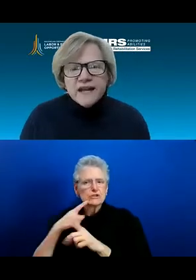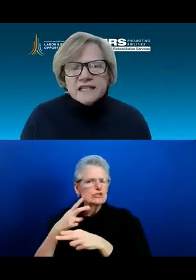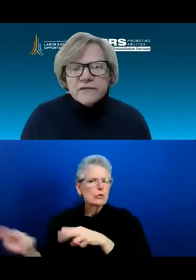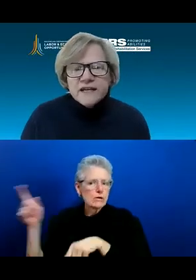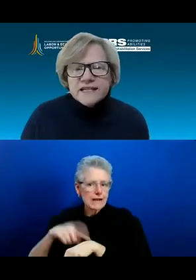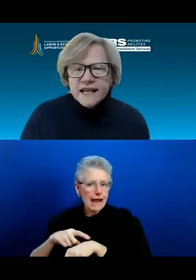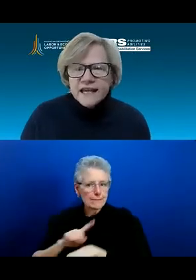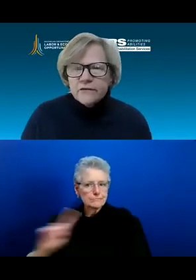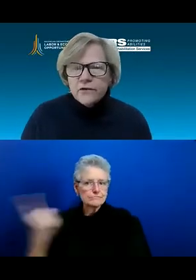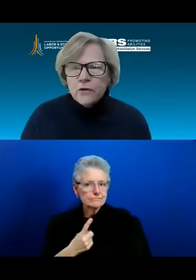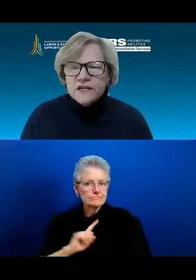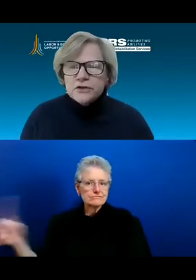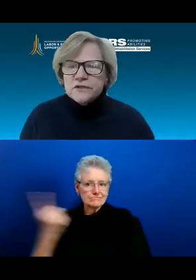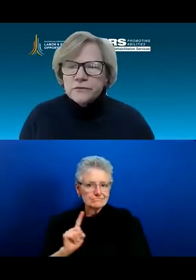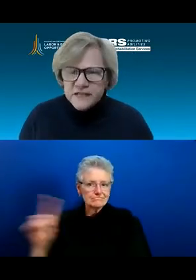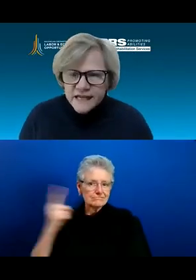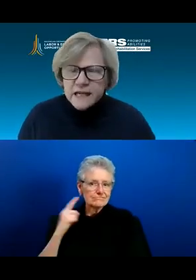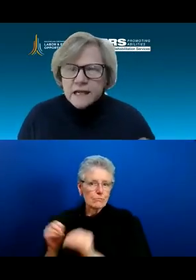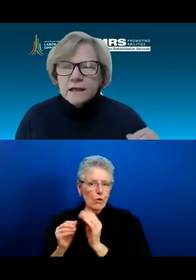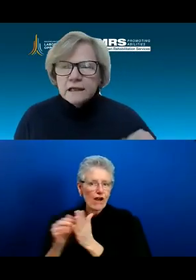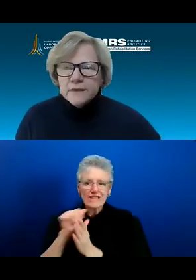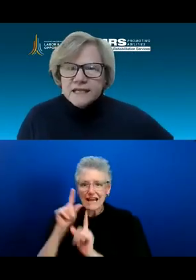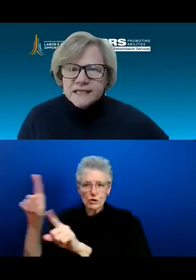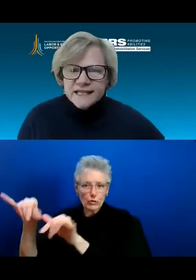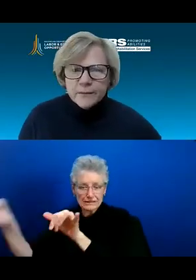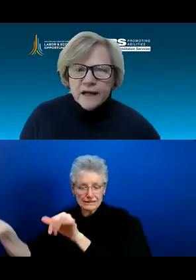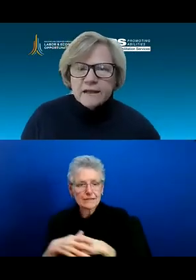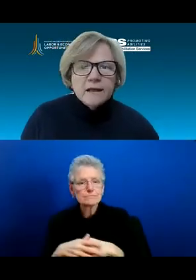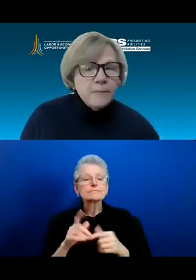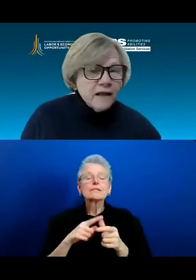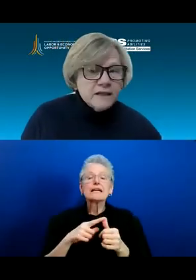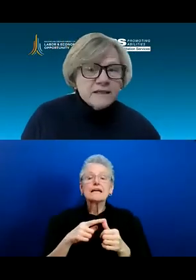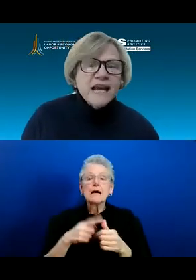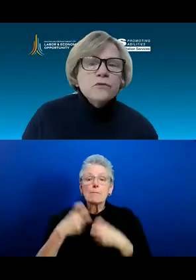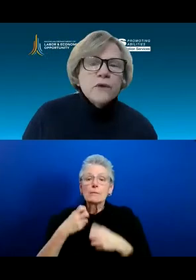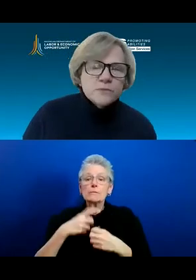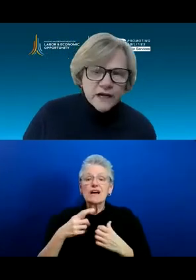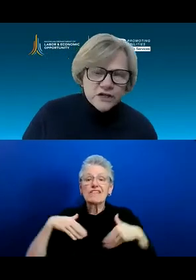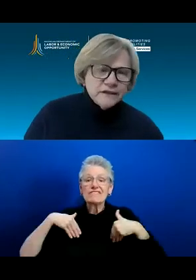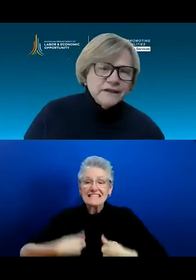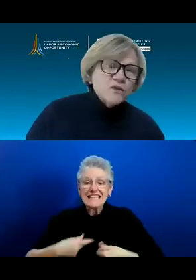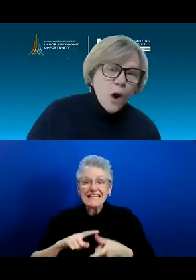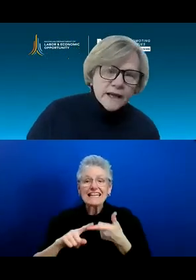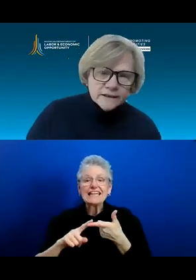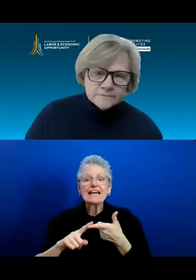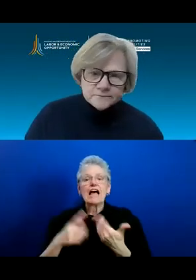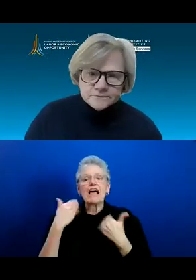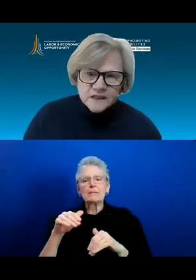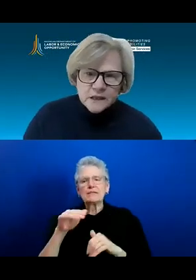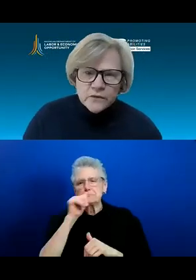One of the activities that can involve issues of fatigue, limited stamina, balance, and respiration is